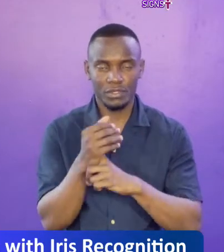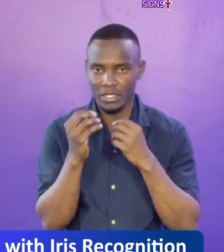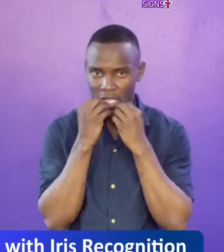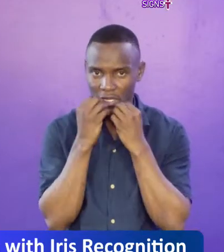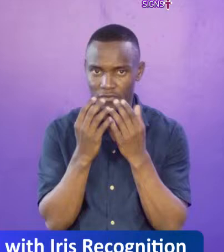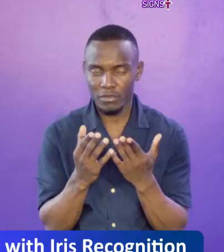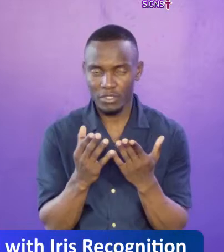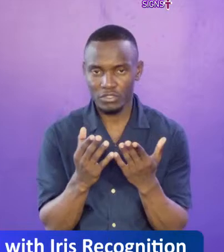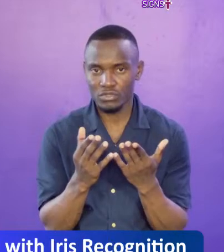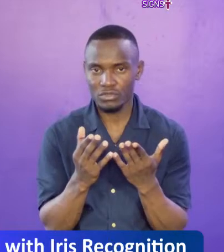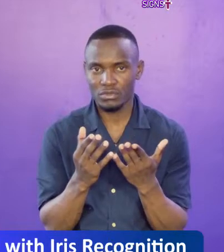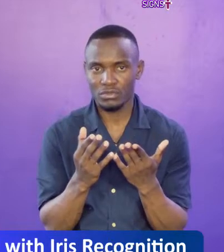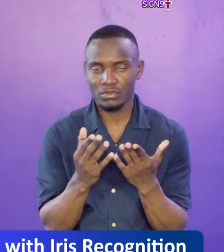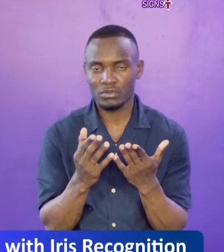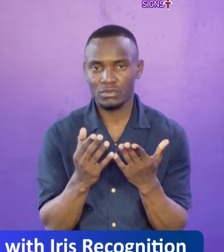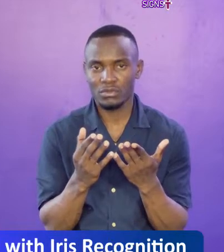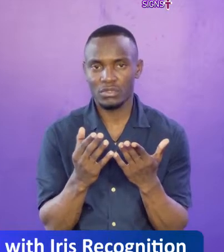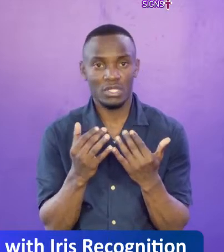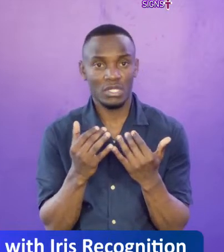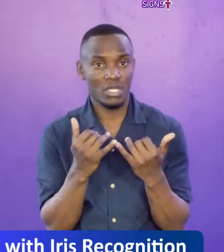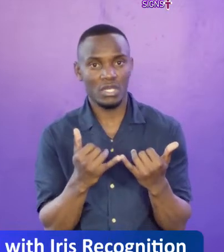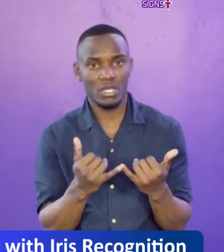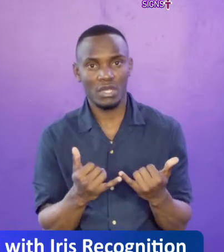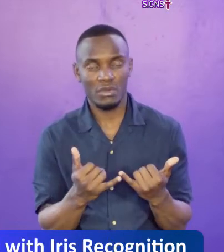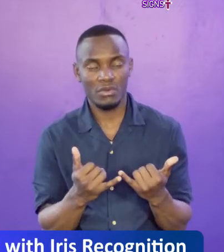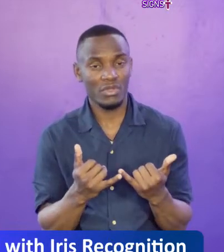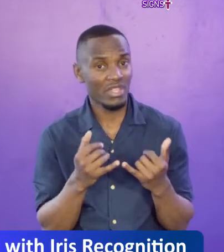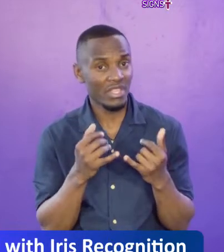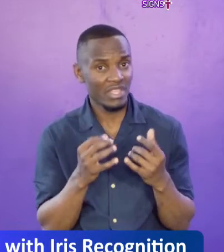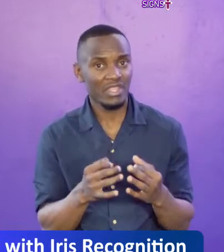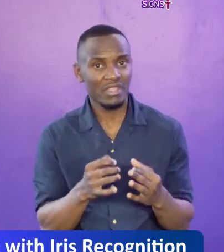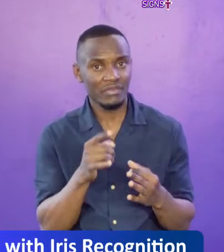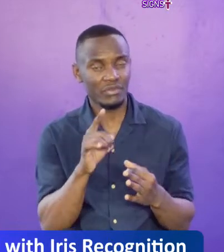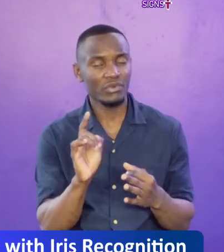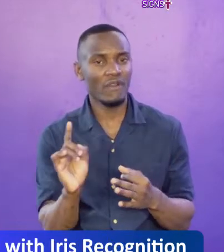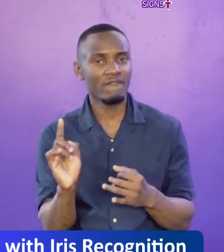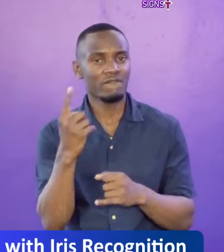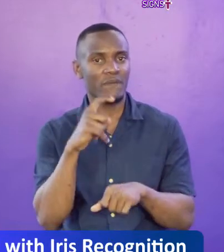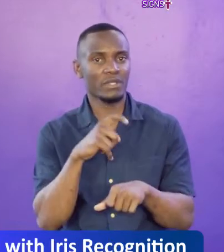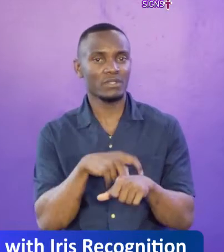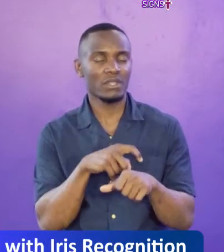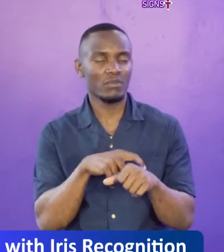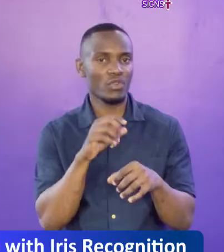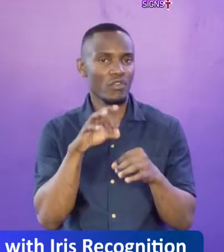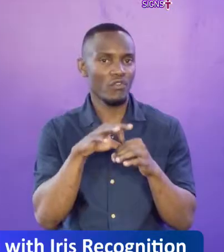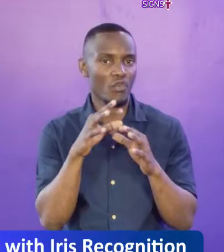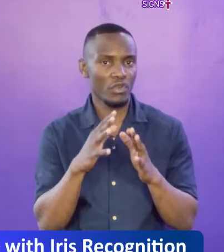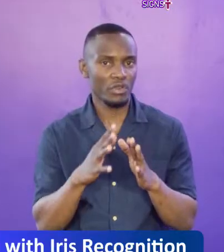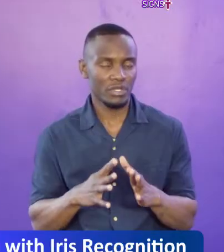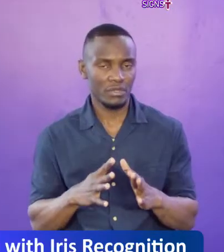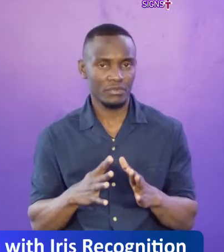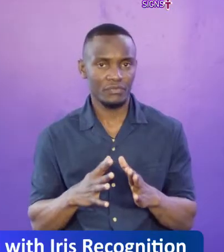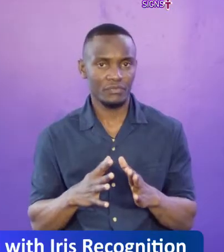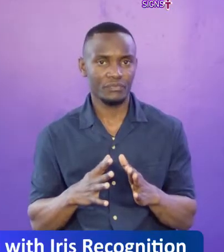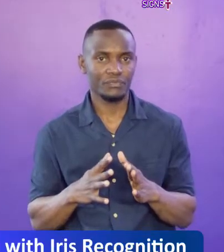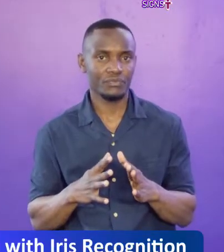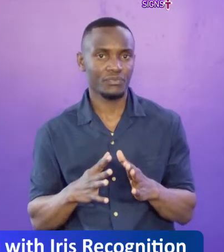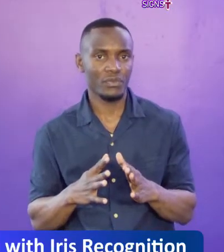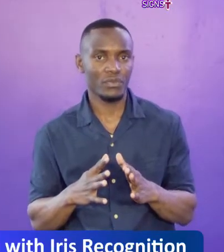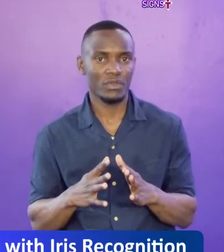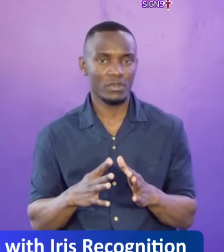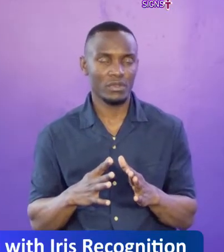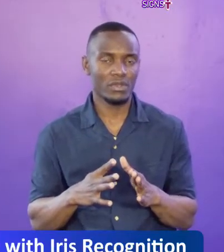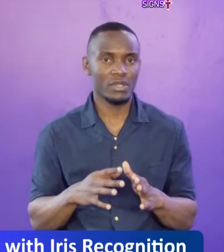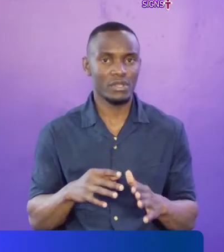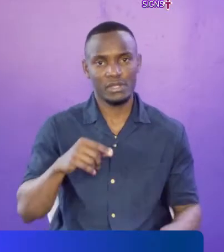Yeah. that already the if you are a first-time voter registrar, already I know the government